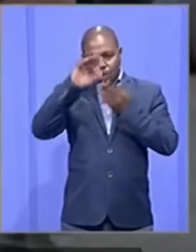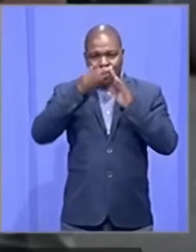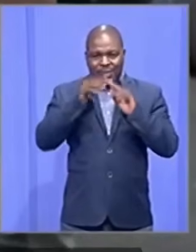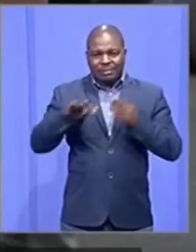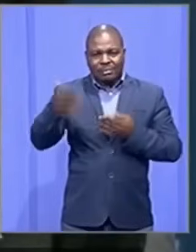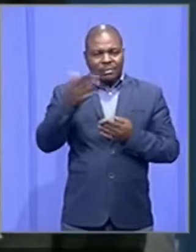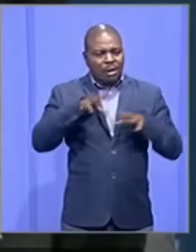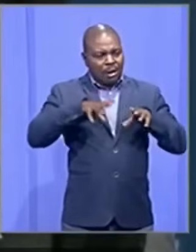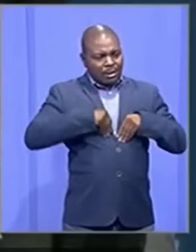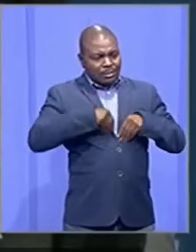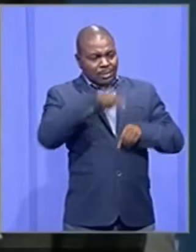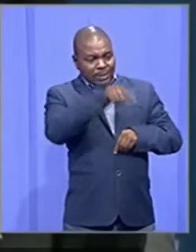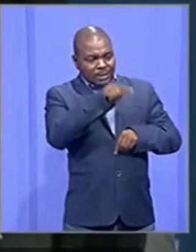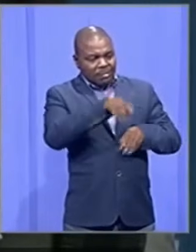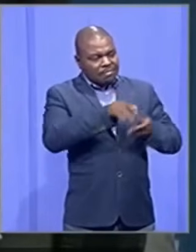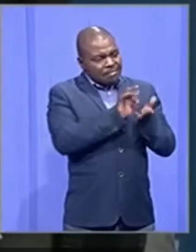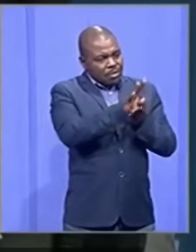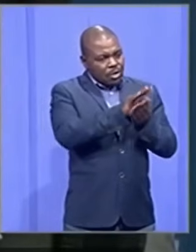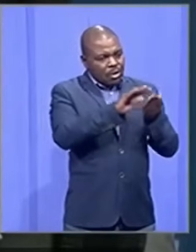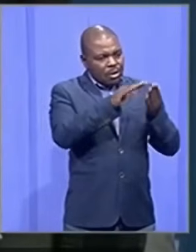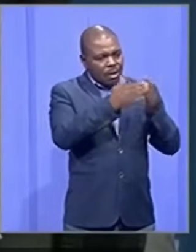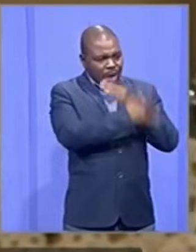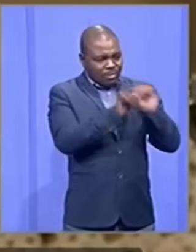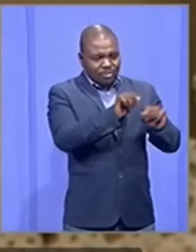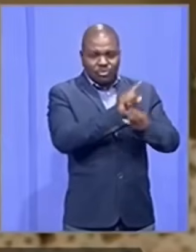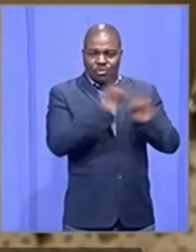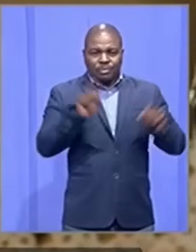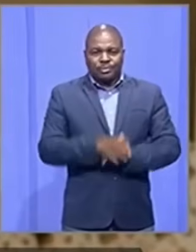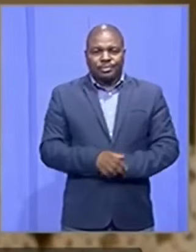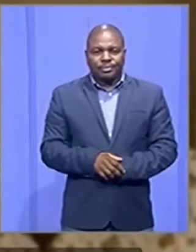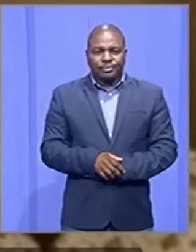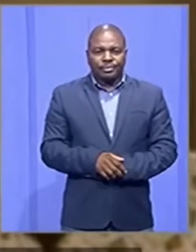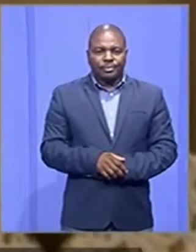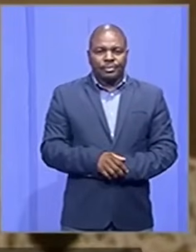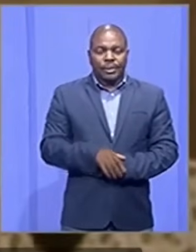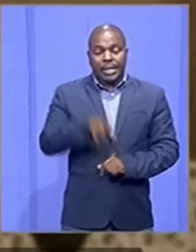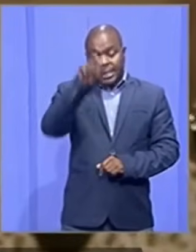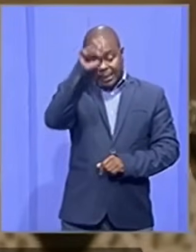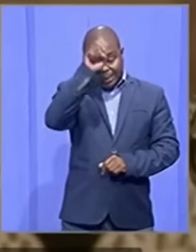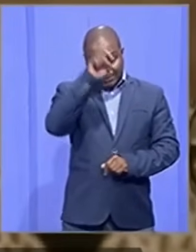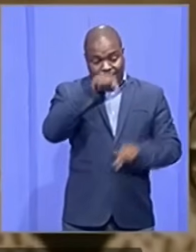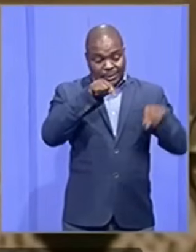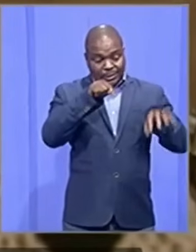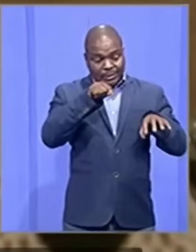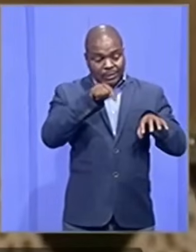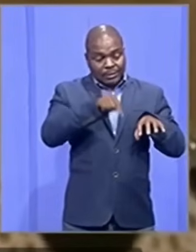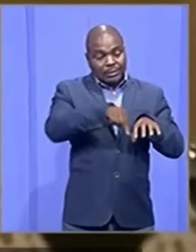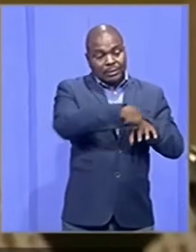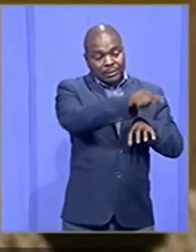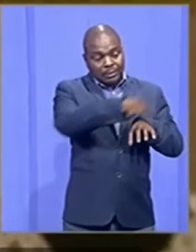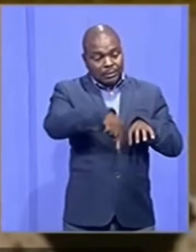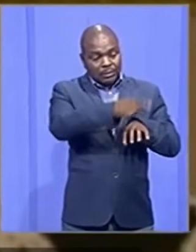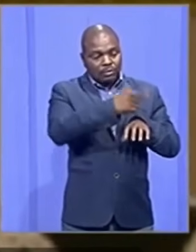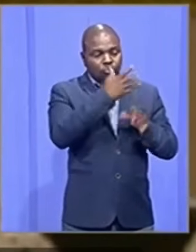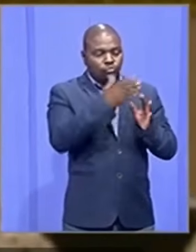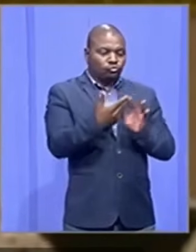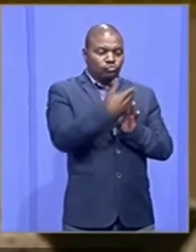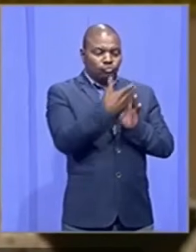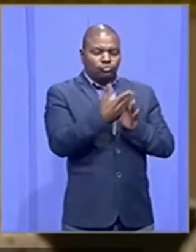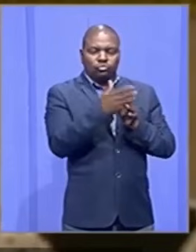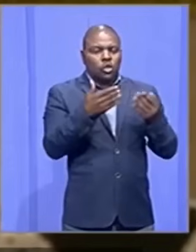ba Palestina ba ntshuwe naheng ya bona. The Egyptian side of the border has never been closed. It's